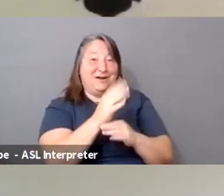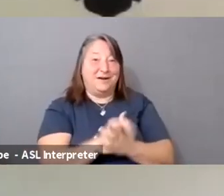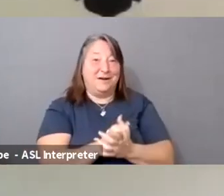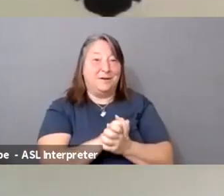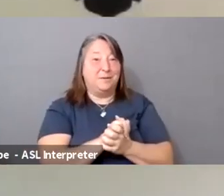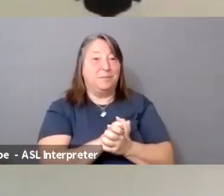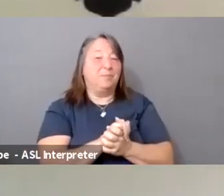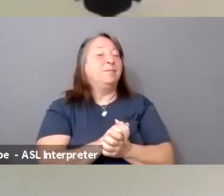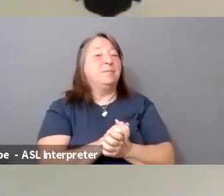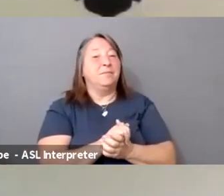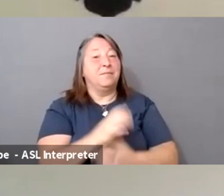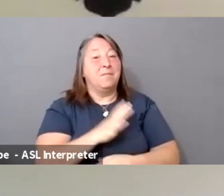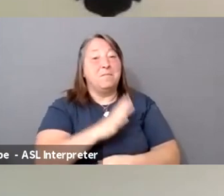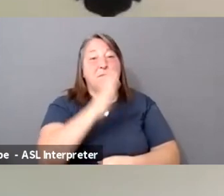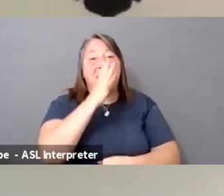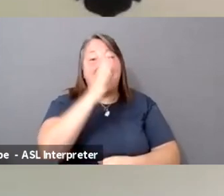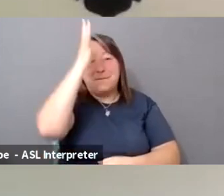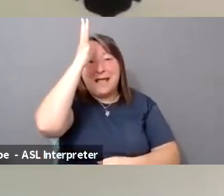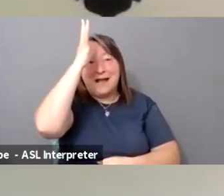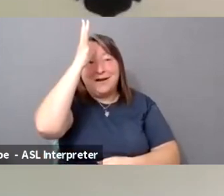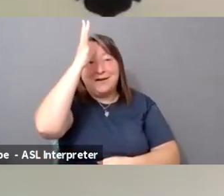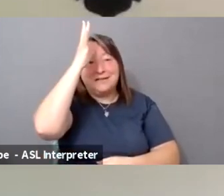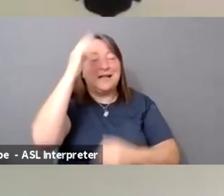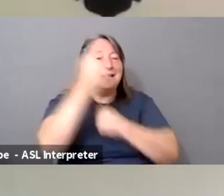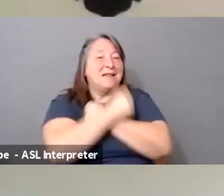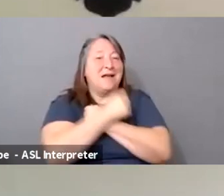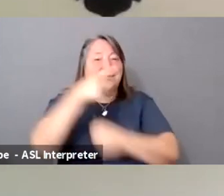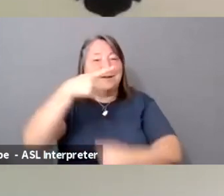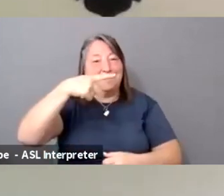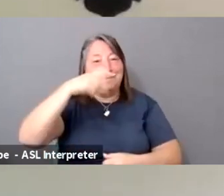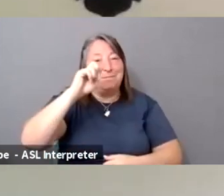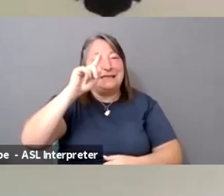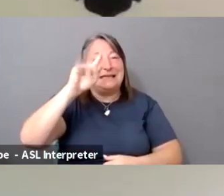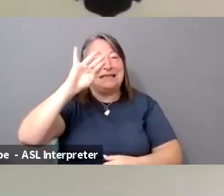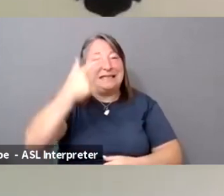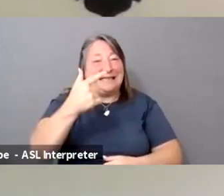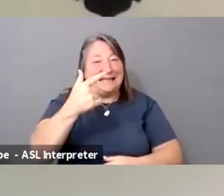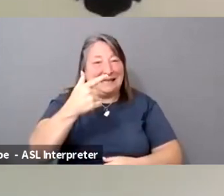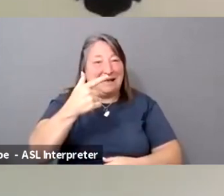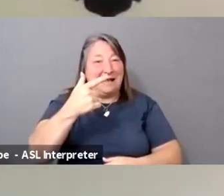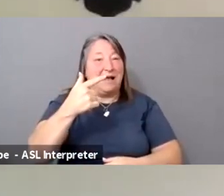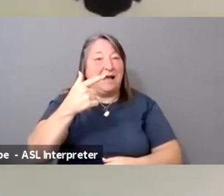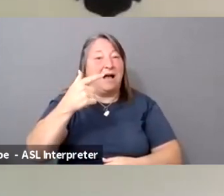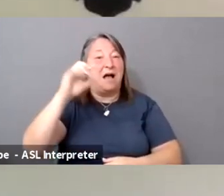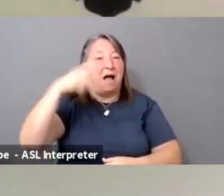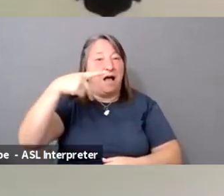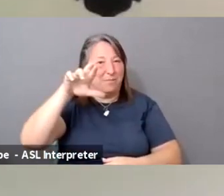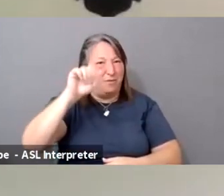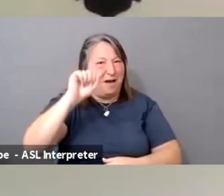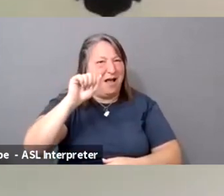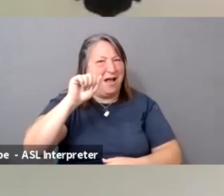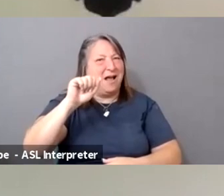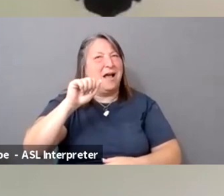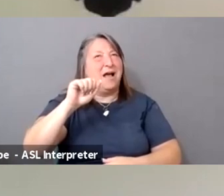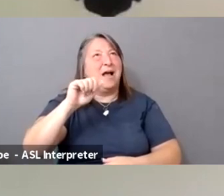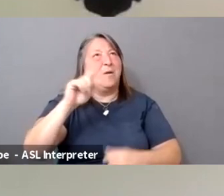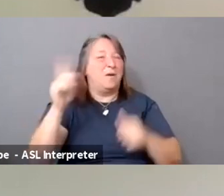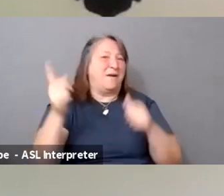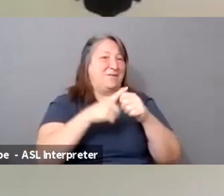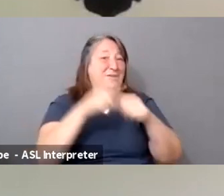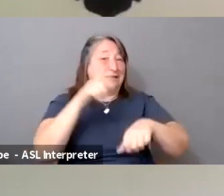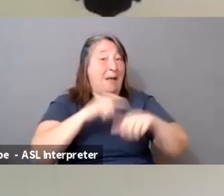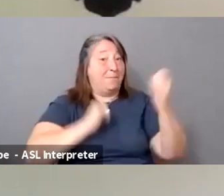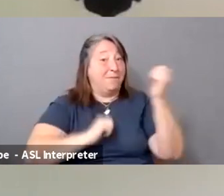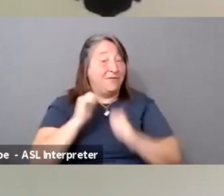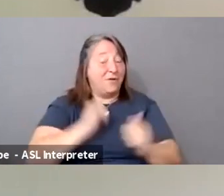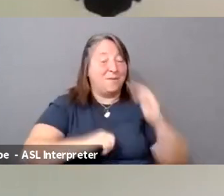parents loved Peking Opera. And I think I was even younger than five when I first was on stage. So it was